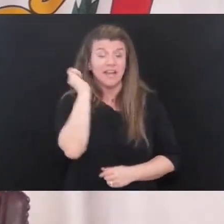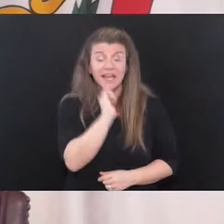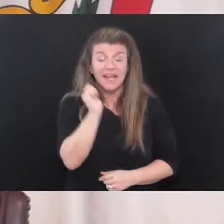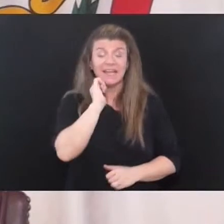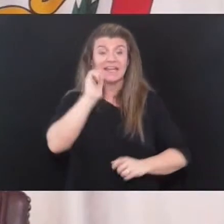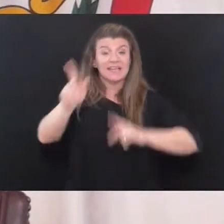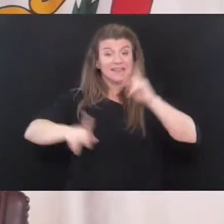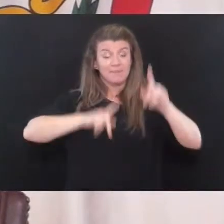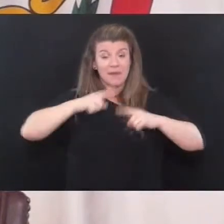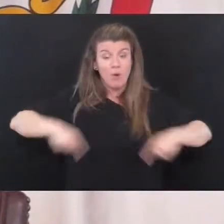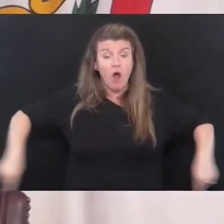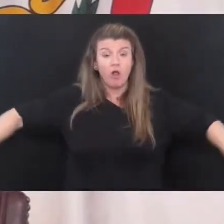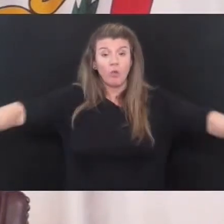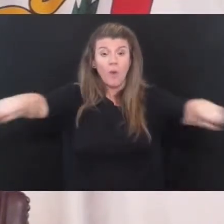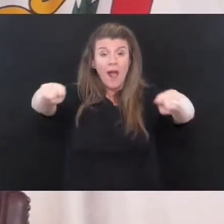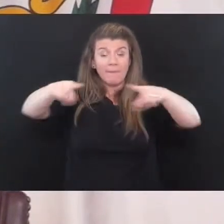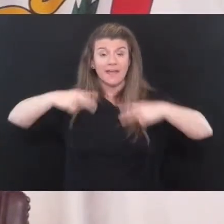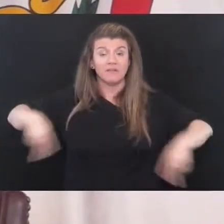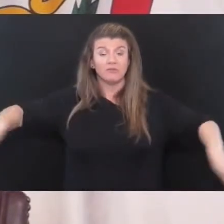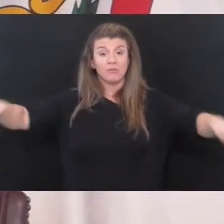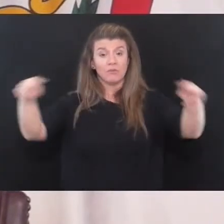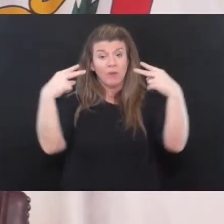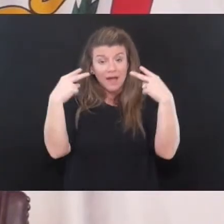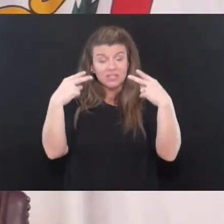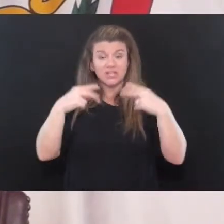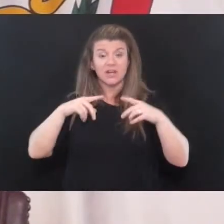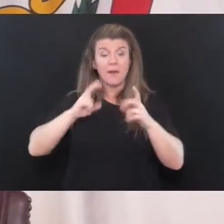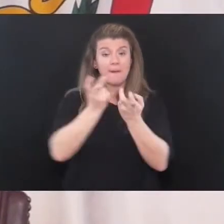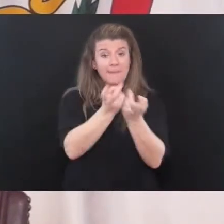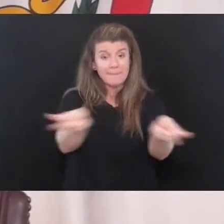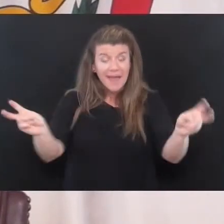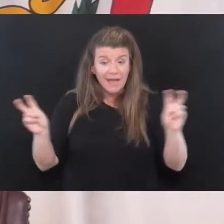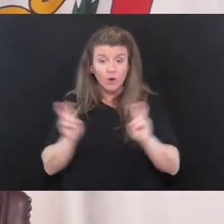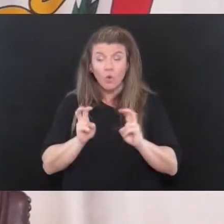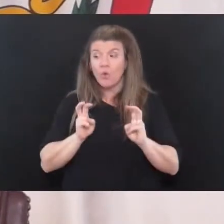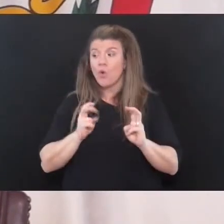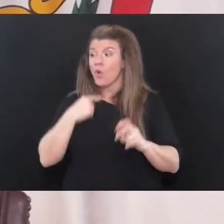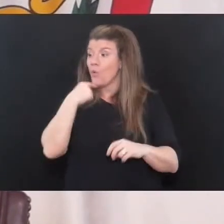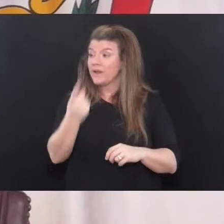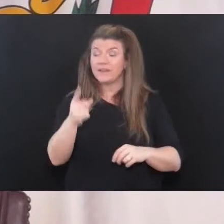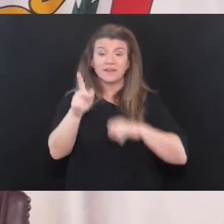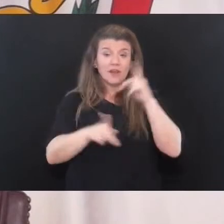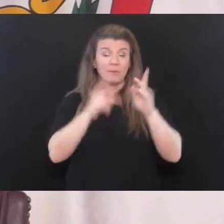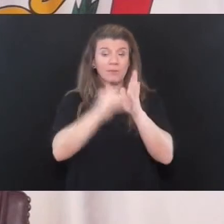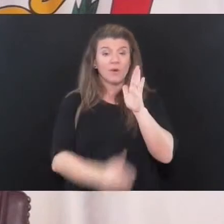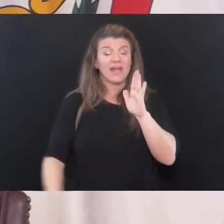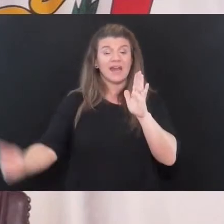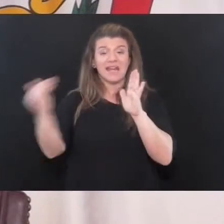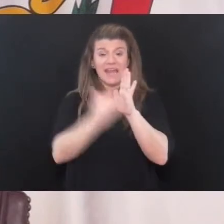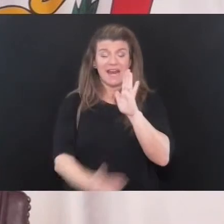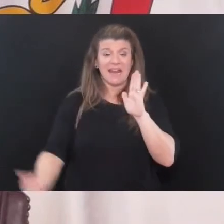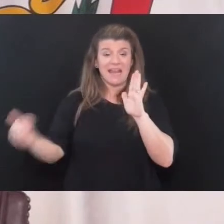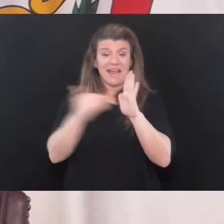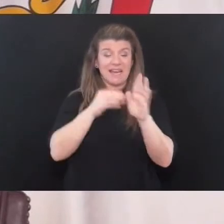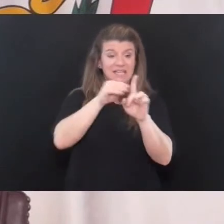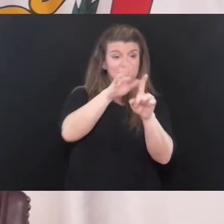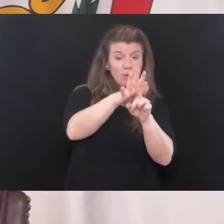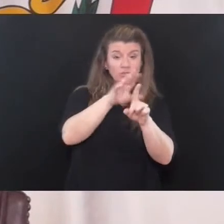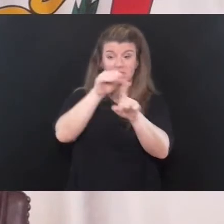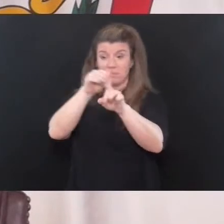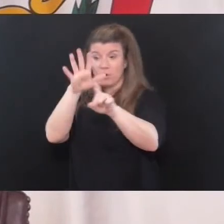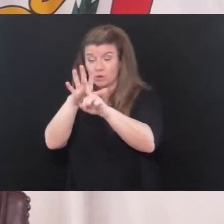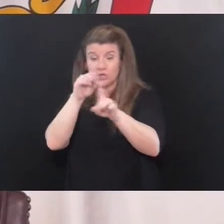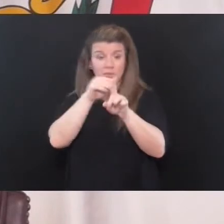the people around me come out the same way, and we tell people repeatedly that the exposure, the downside